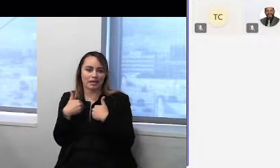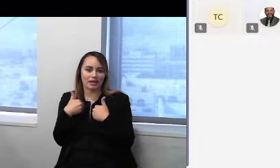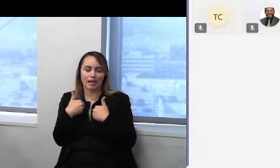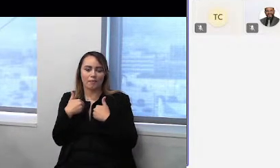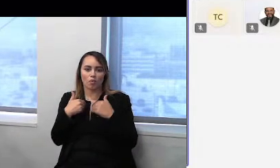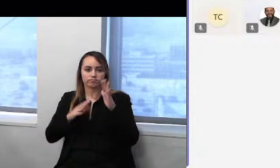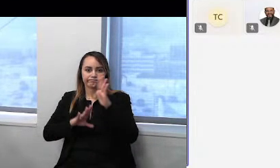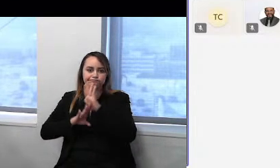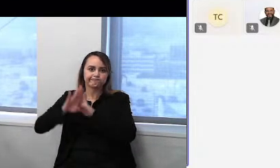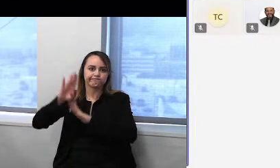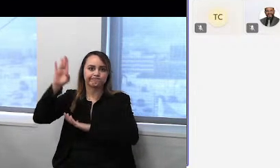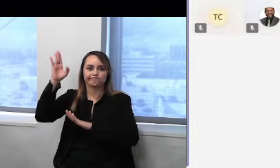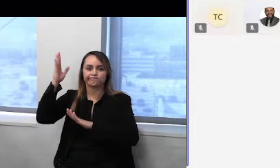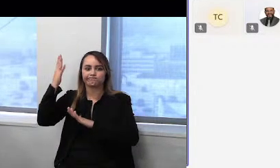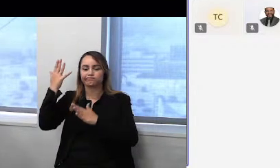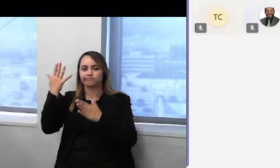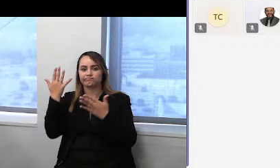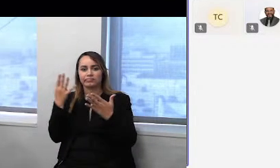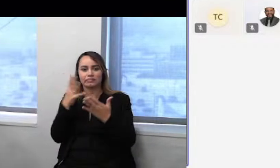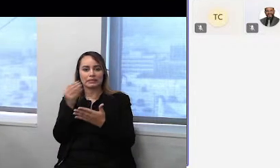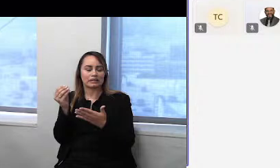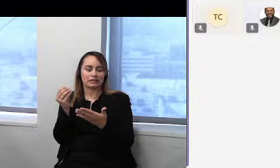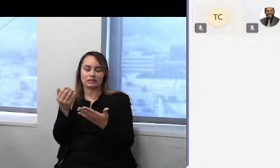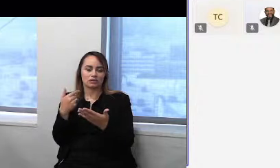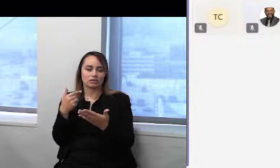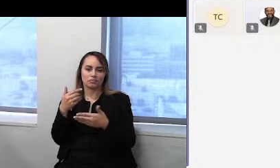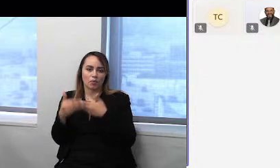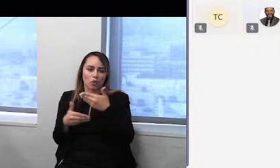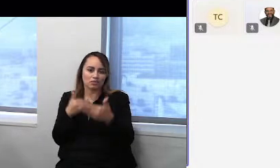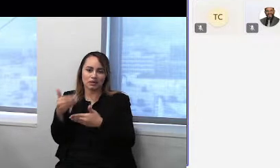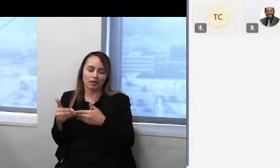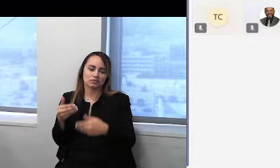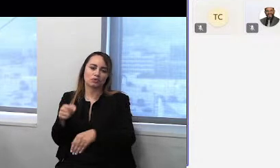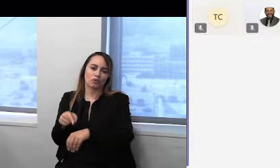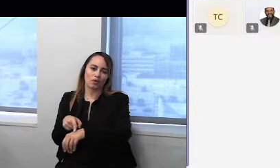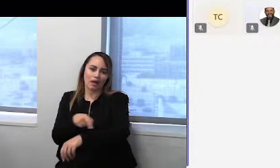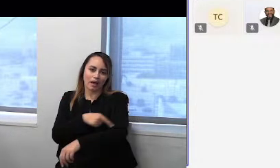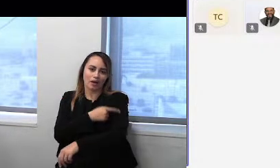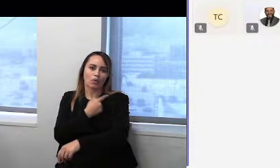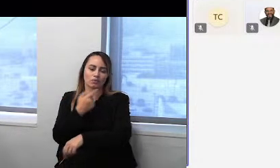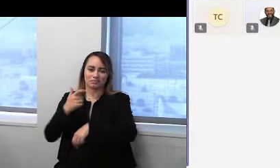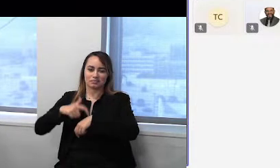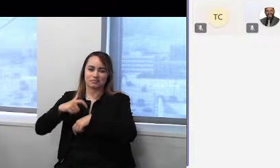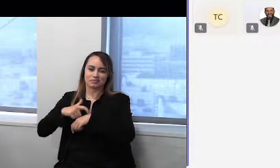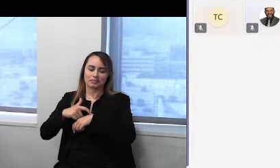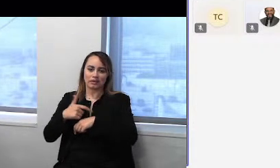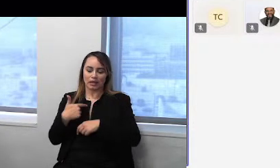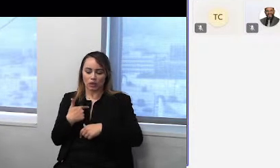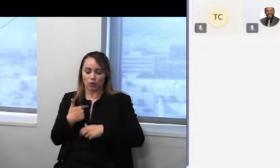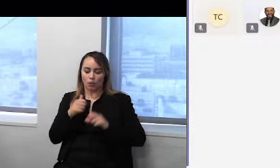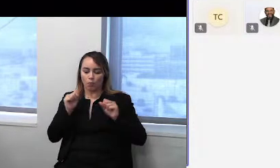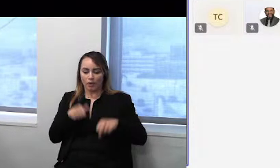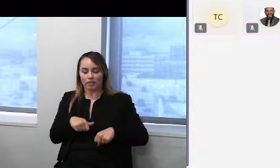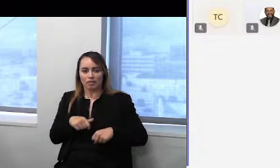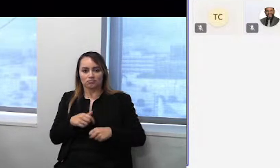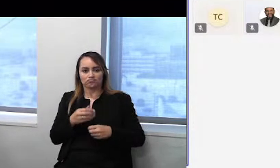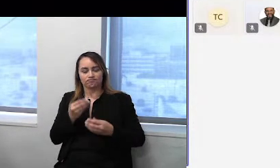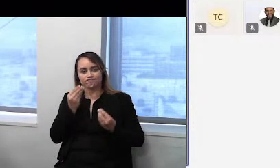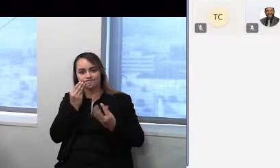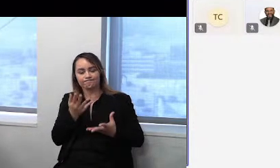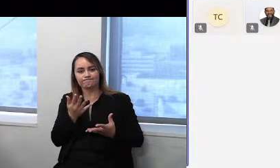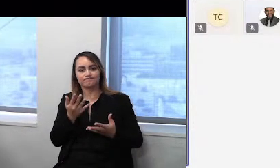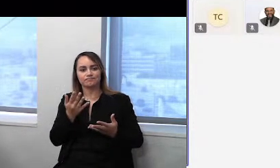process here on island to be able to speak with certainty on how well are we doing with that. And I'll close with